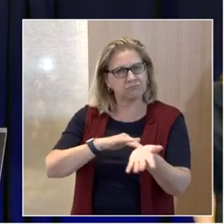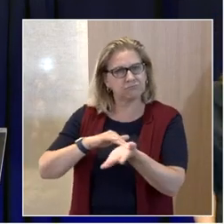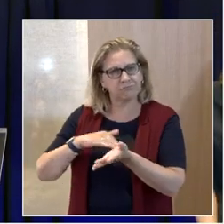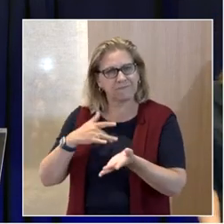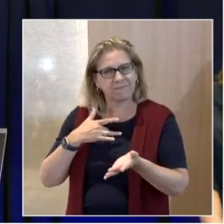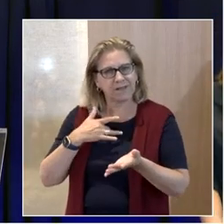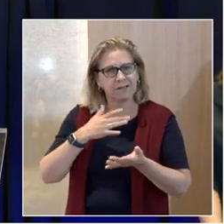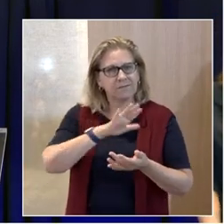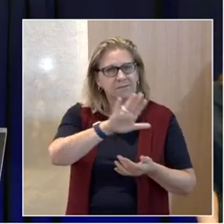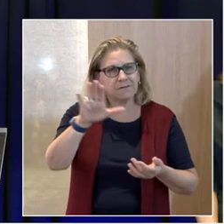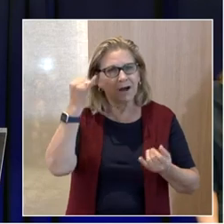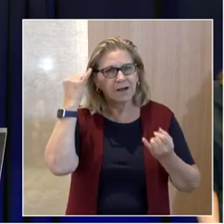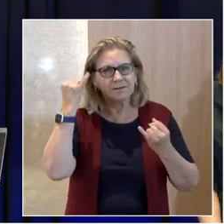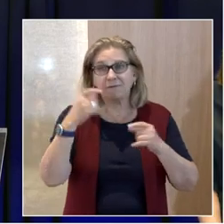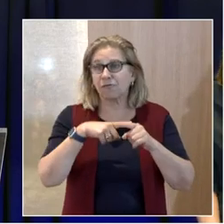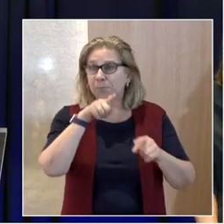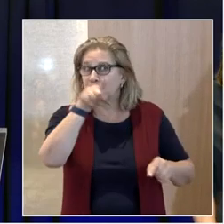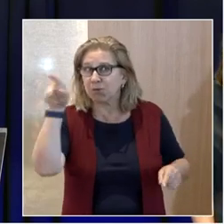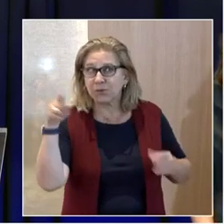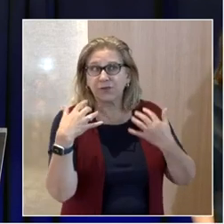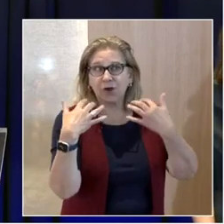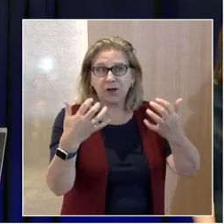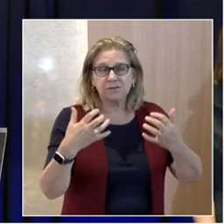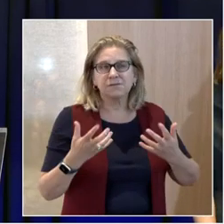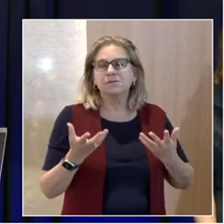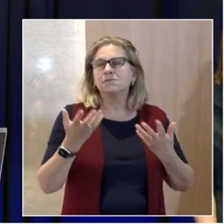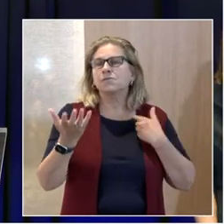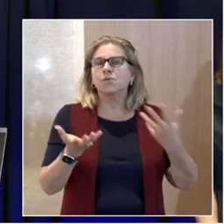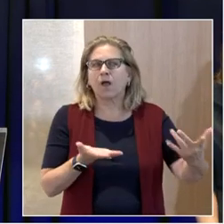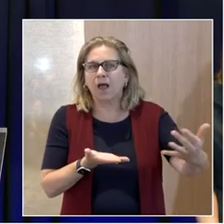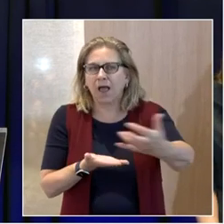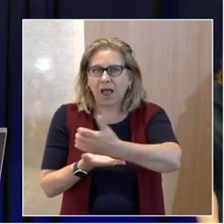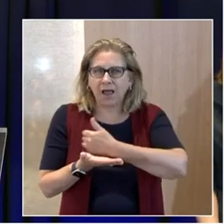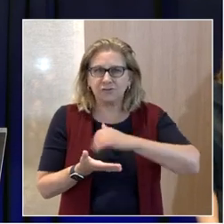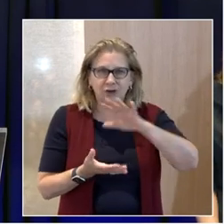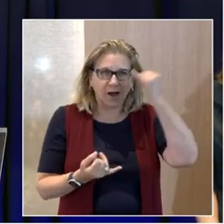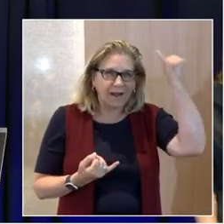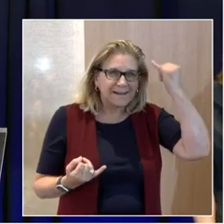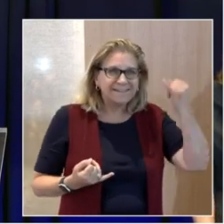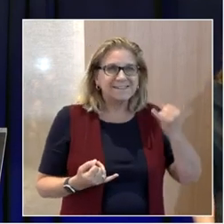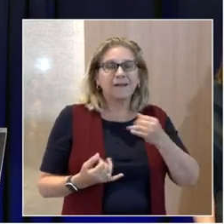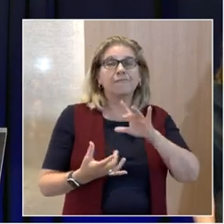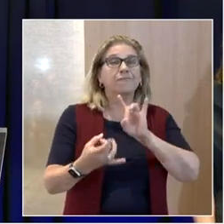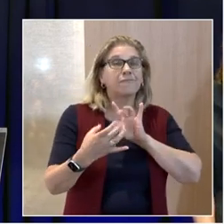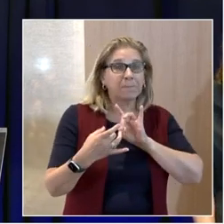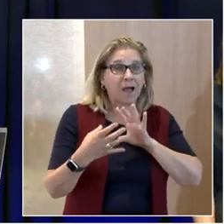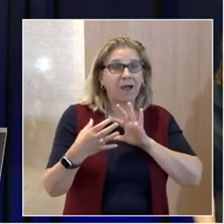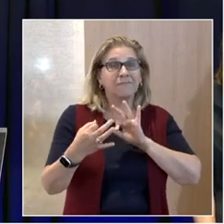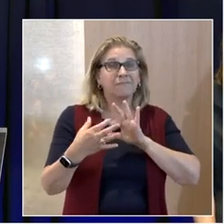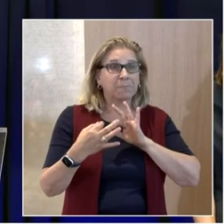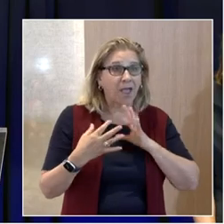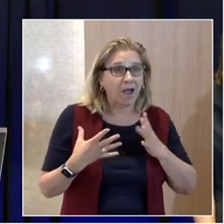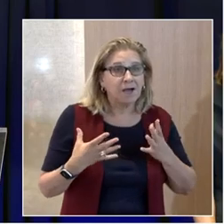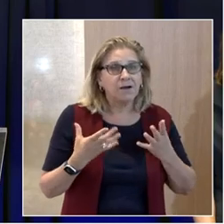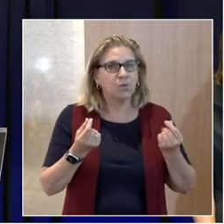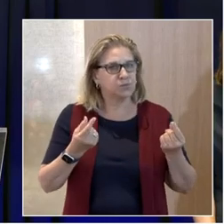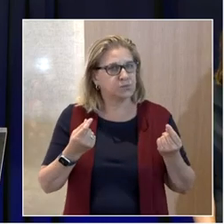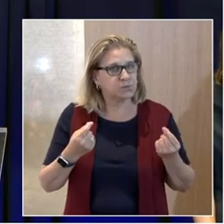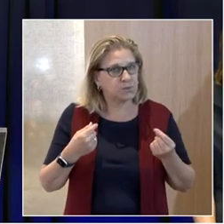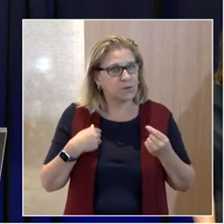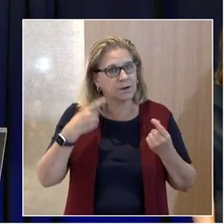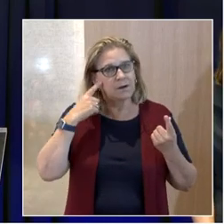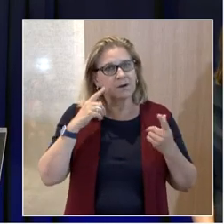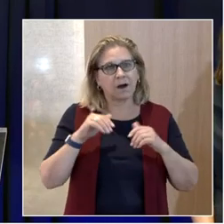thoughts, some big ideas, and just some responses and feedback to what we should be thinking about to spur the reimagination and recovery of